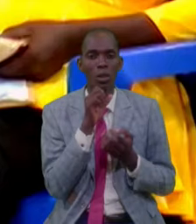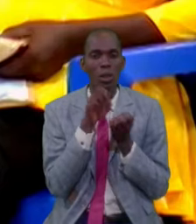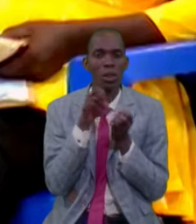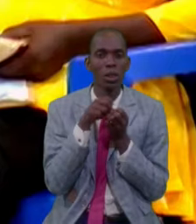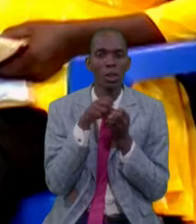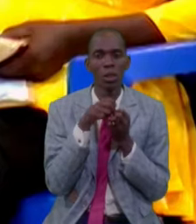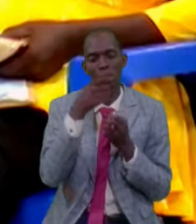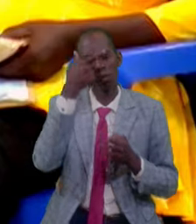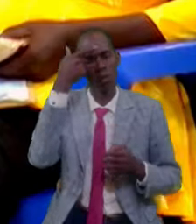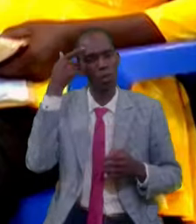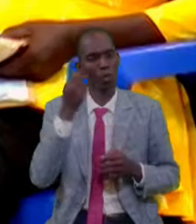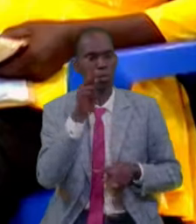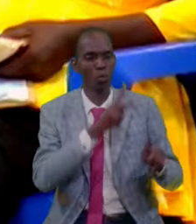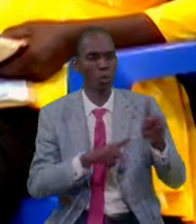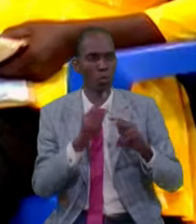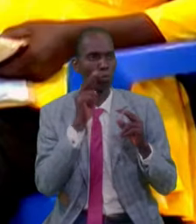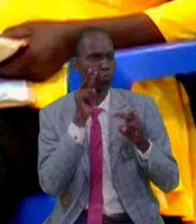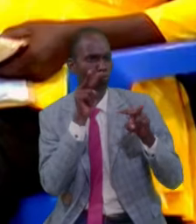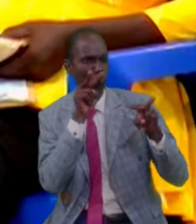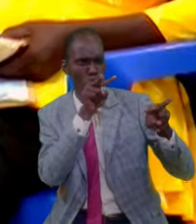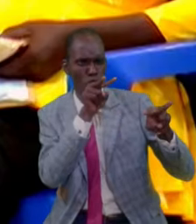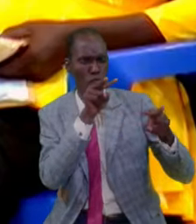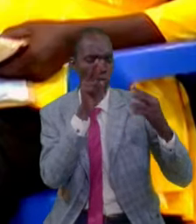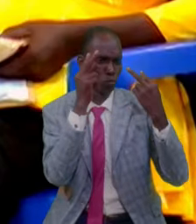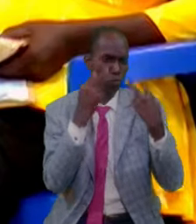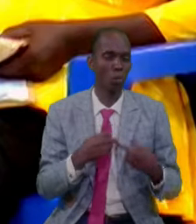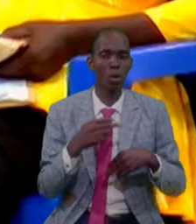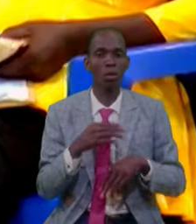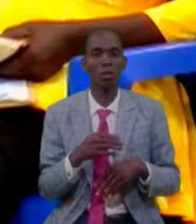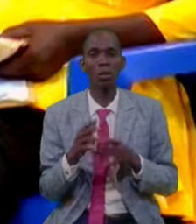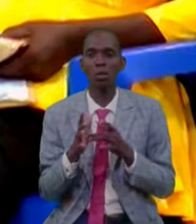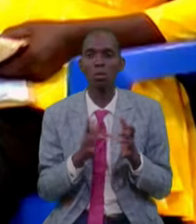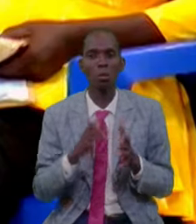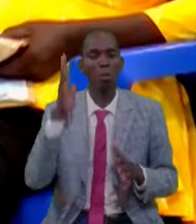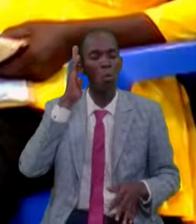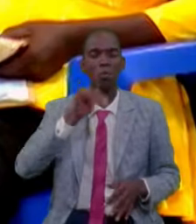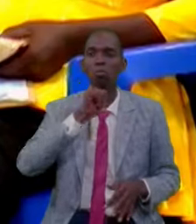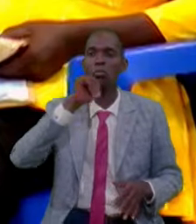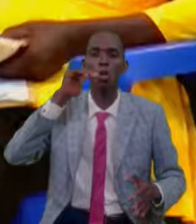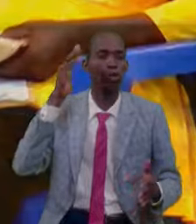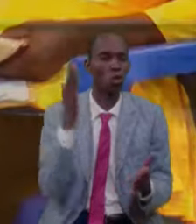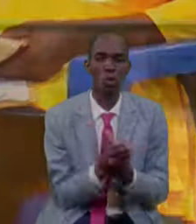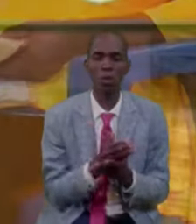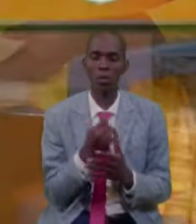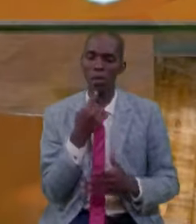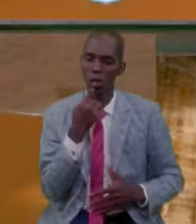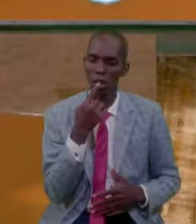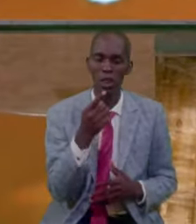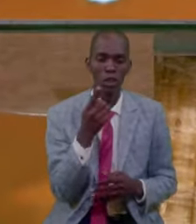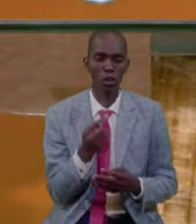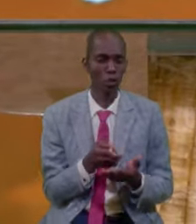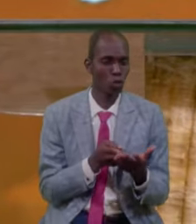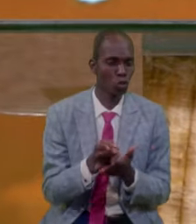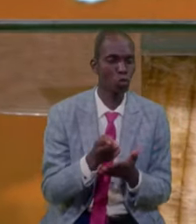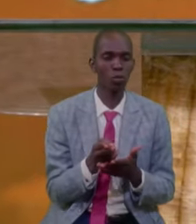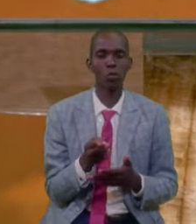because they derided him. He will not stop telling the truth, the burning truth in the